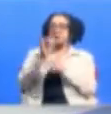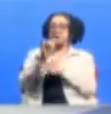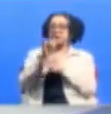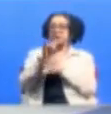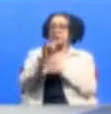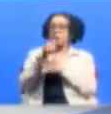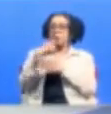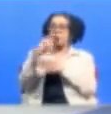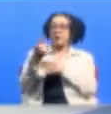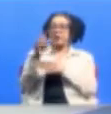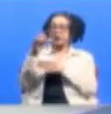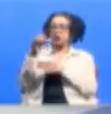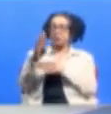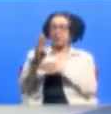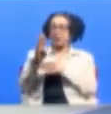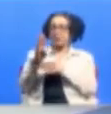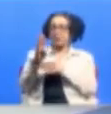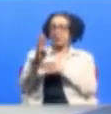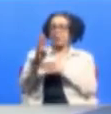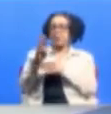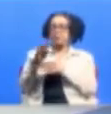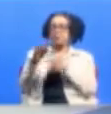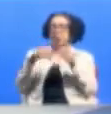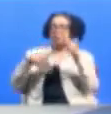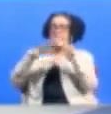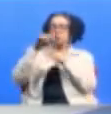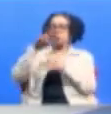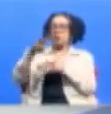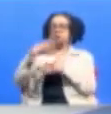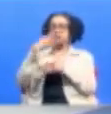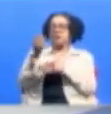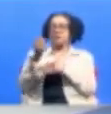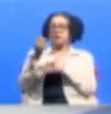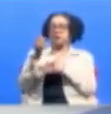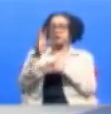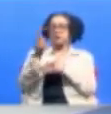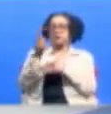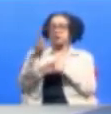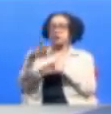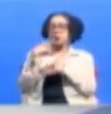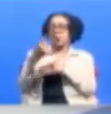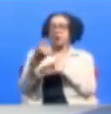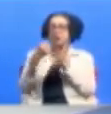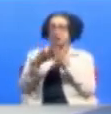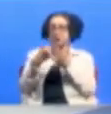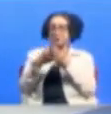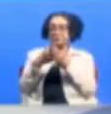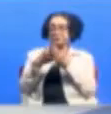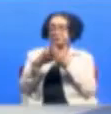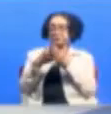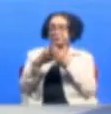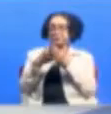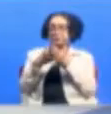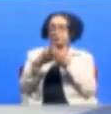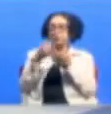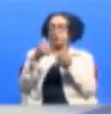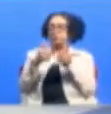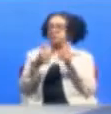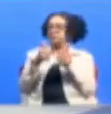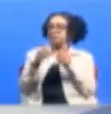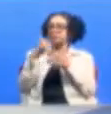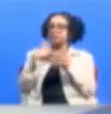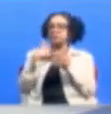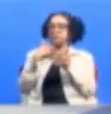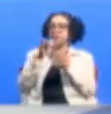100 GB package to 2,500 shillings, up from 2,100 shillings previously levied, presenting